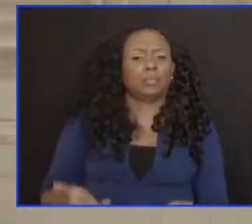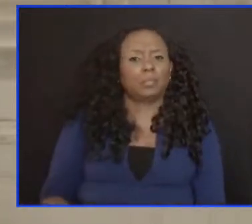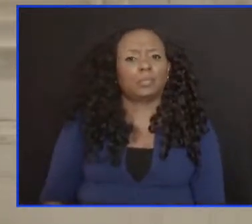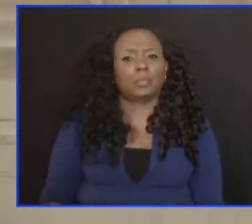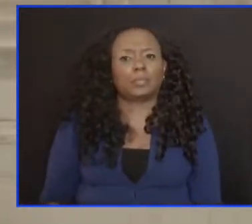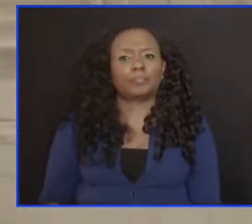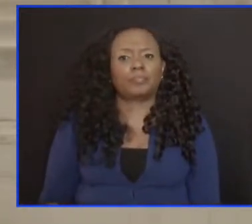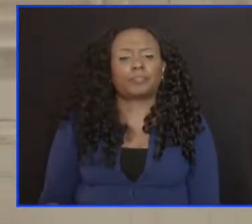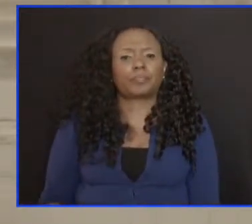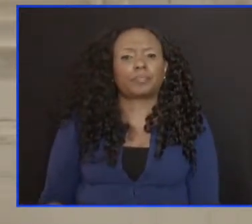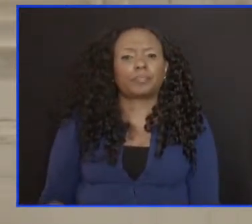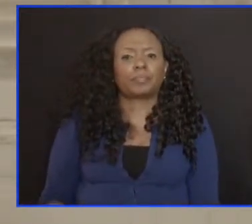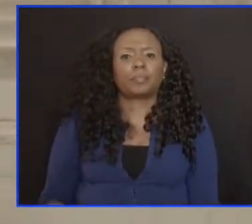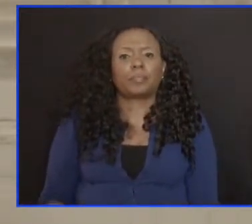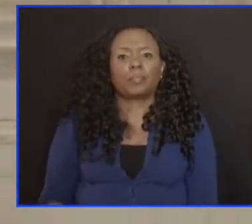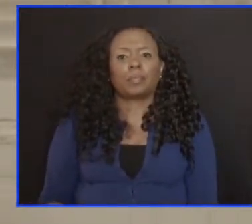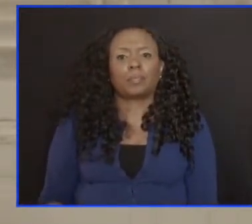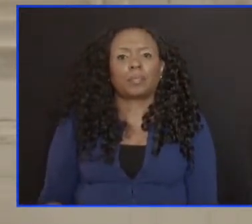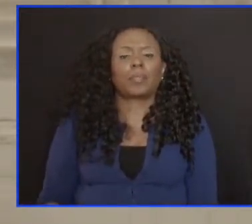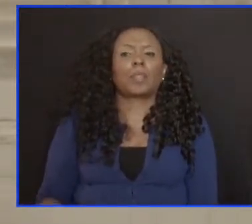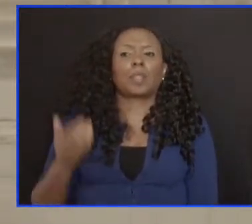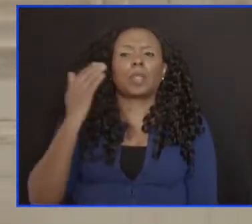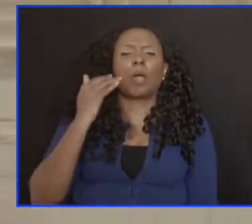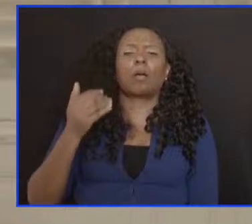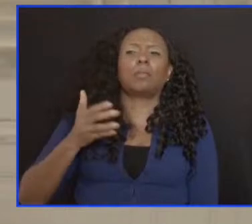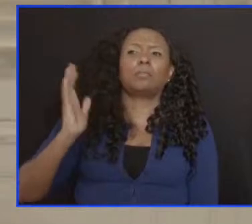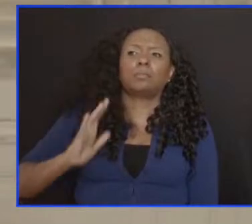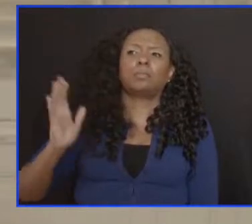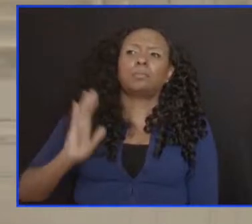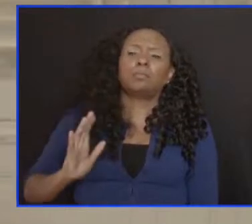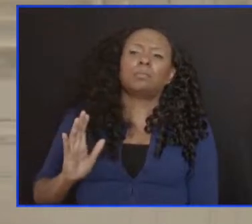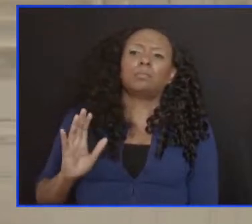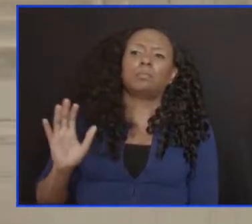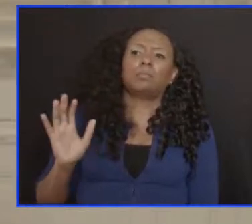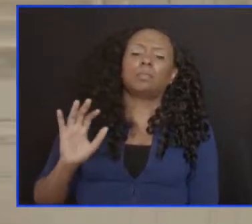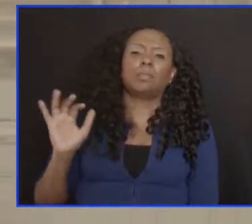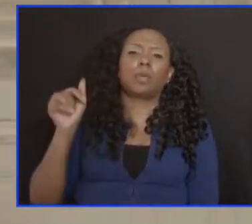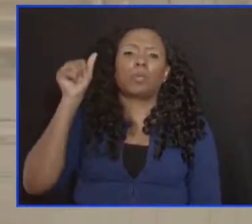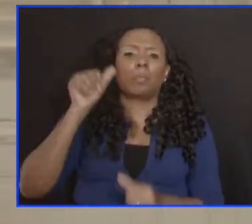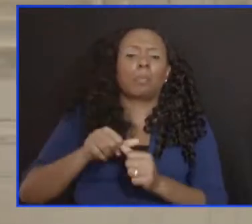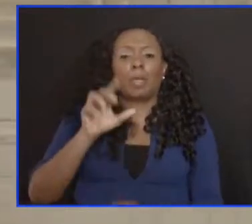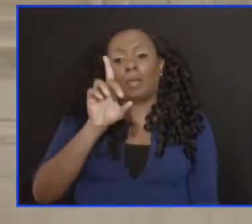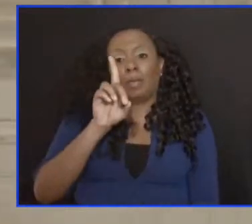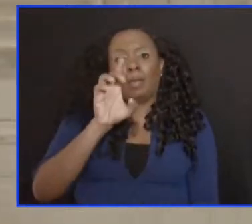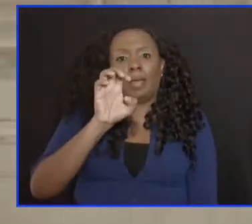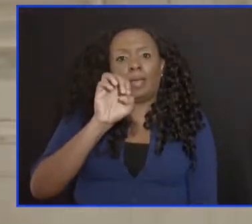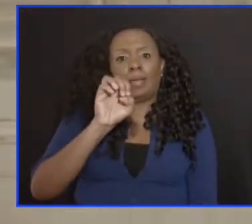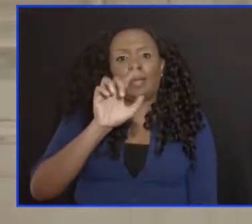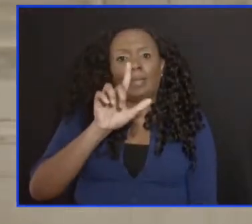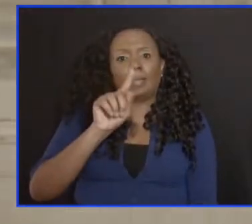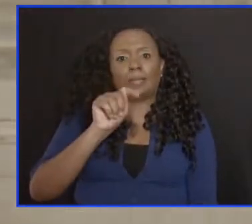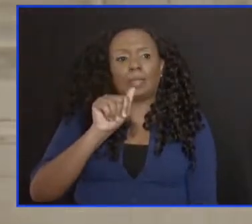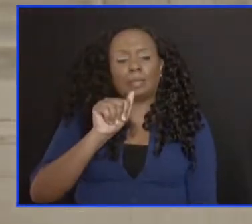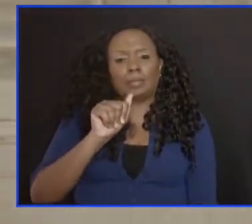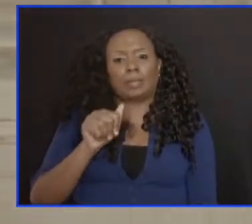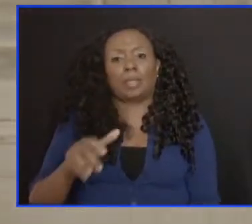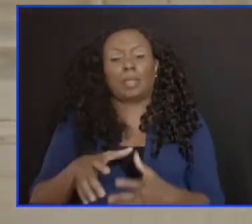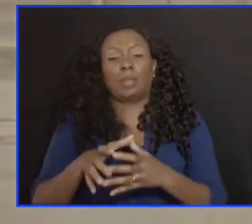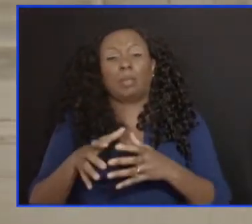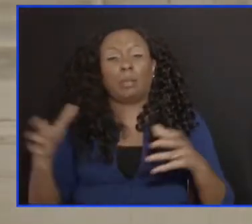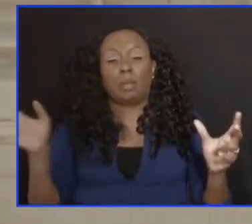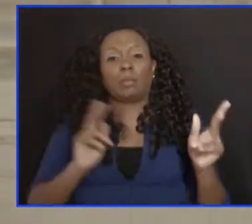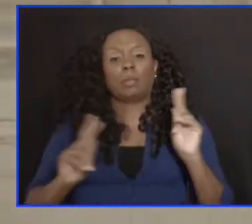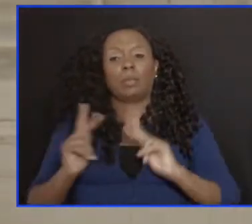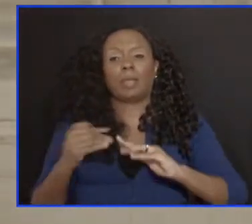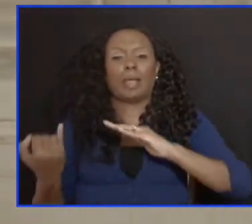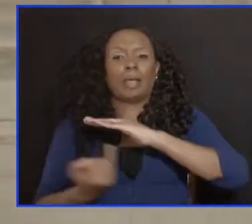back when, and I'll take you back in time, Marlon, take you back in time to Delta, when we had hundreds of people in